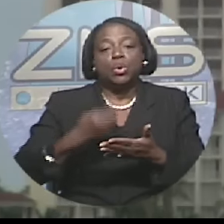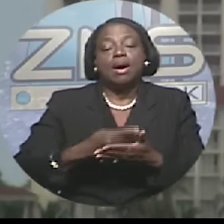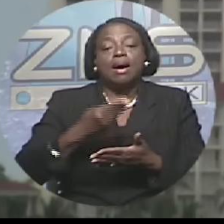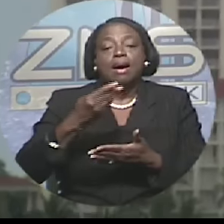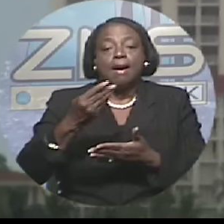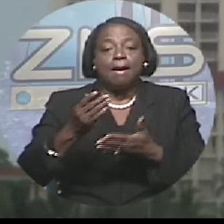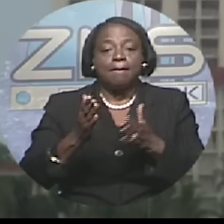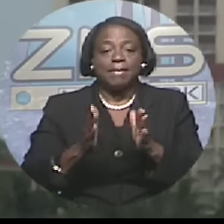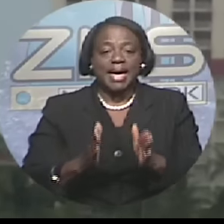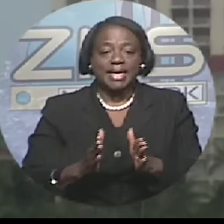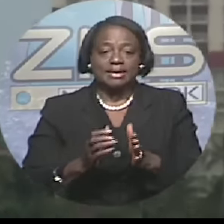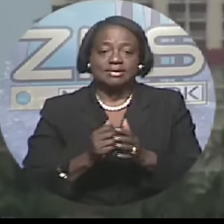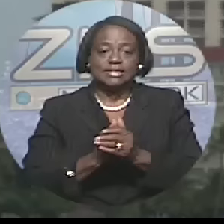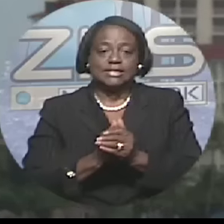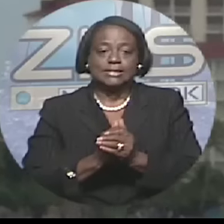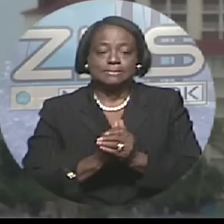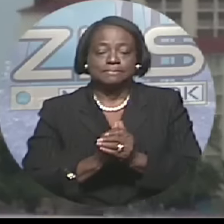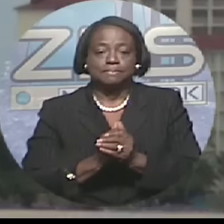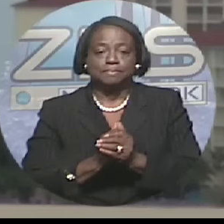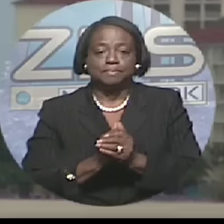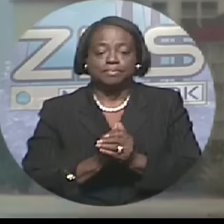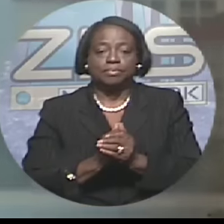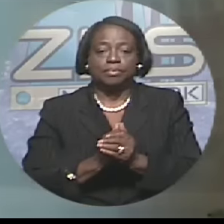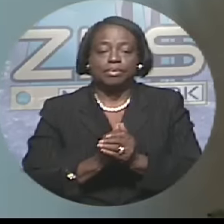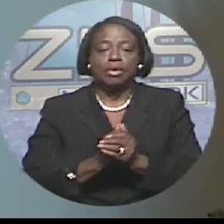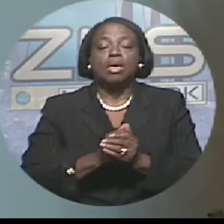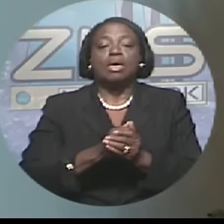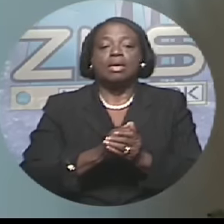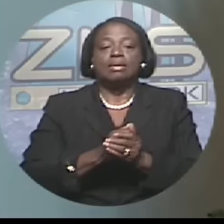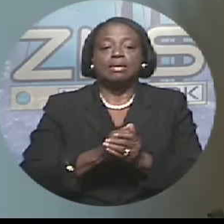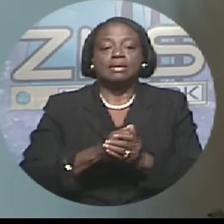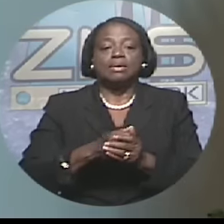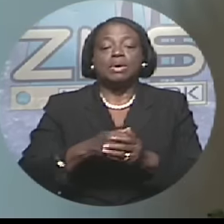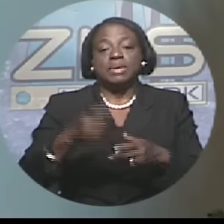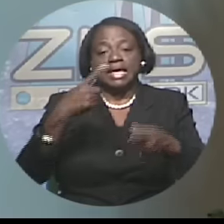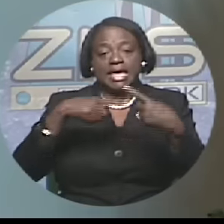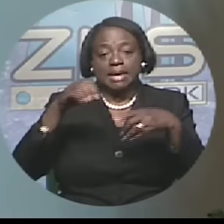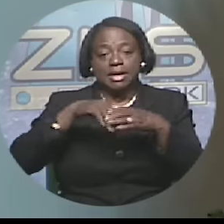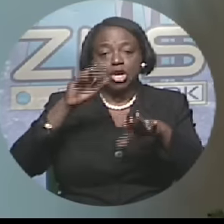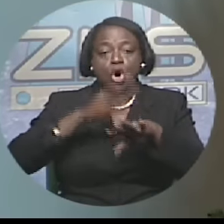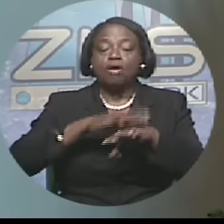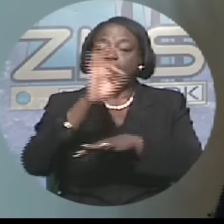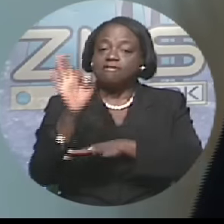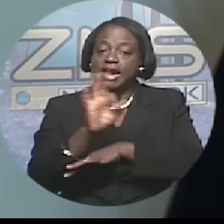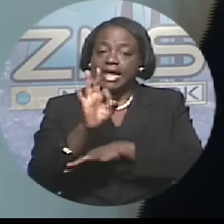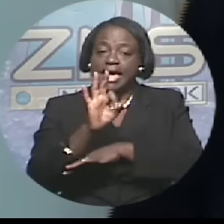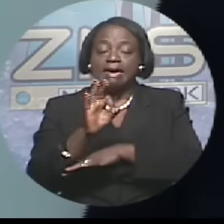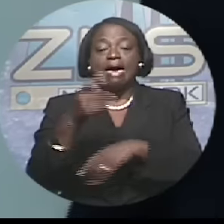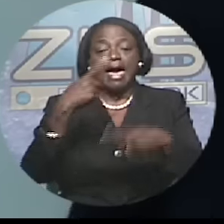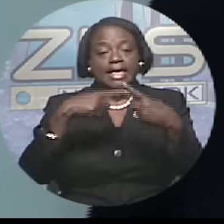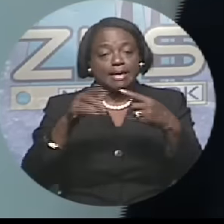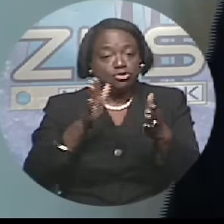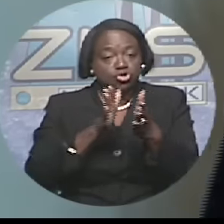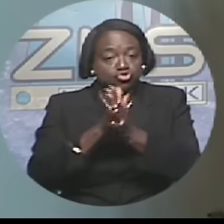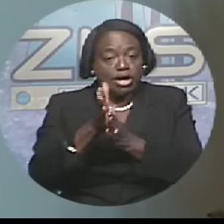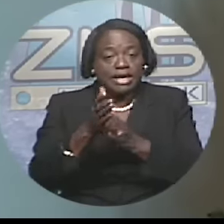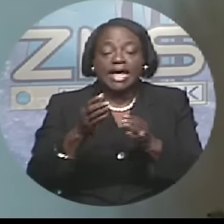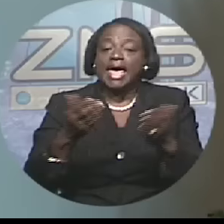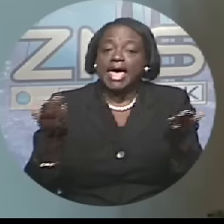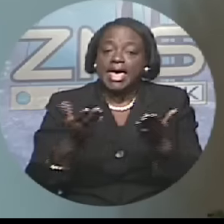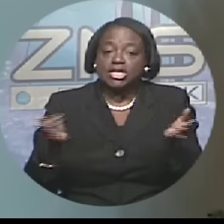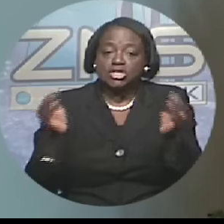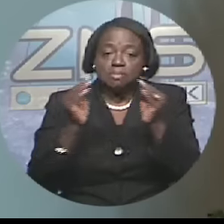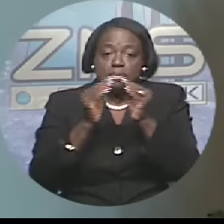all Bahamian contractors. When we came in on Friday, I had to come straight here for meetings with a group that had come in from